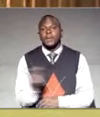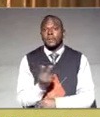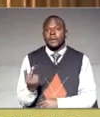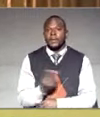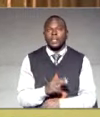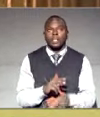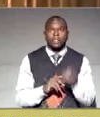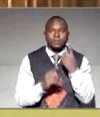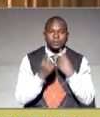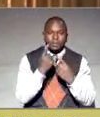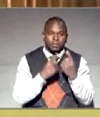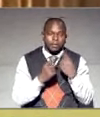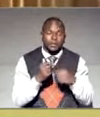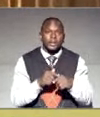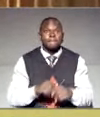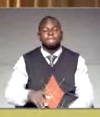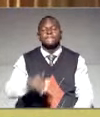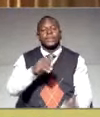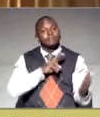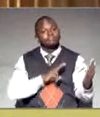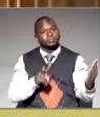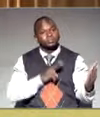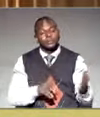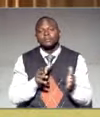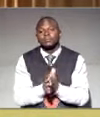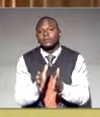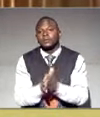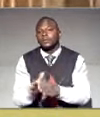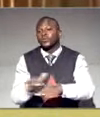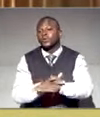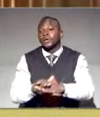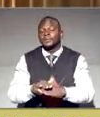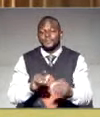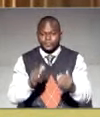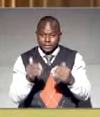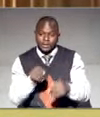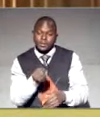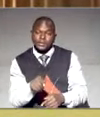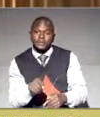broke down in tears when the judgment was translated to